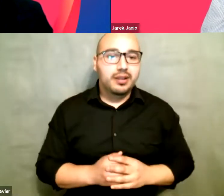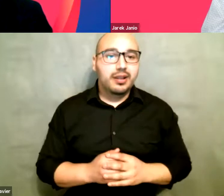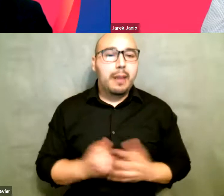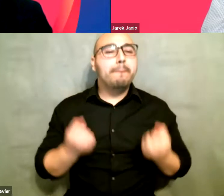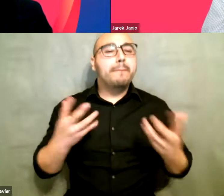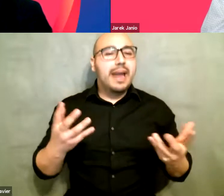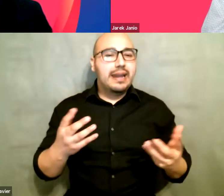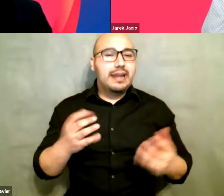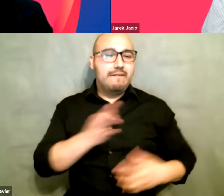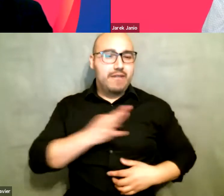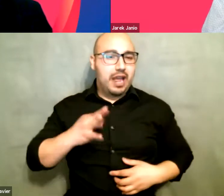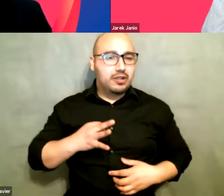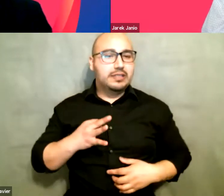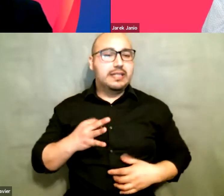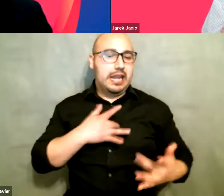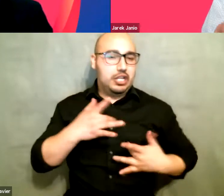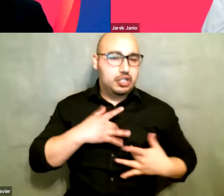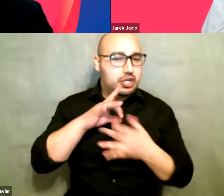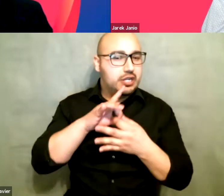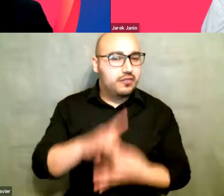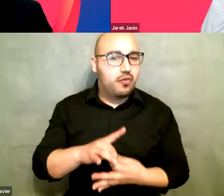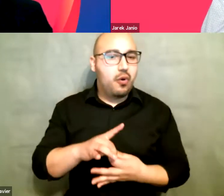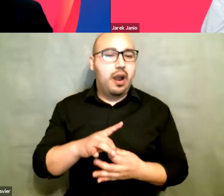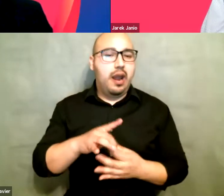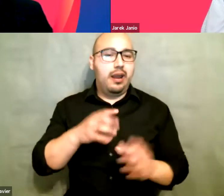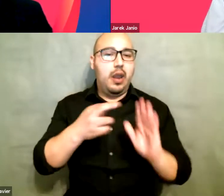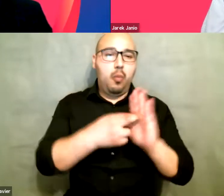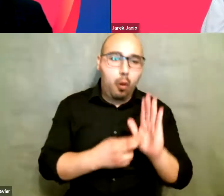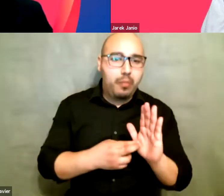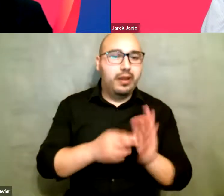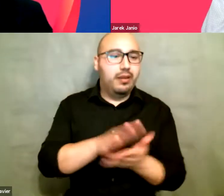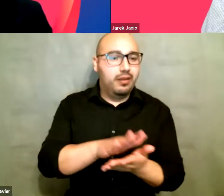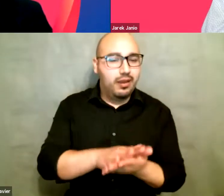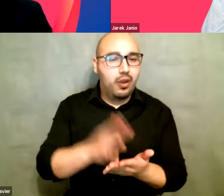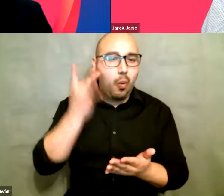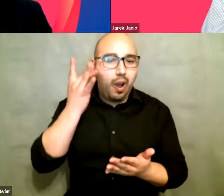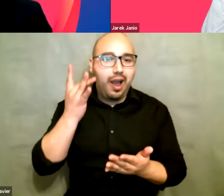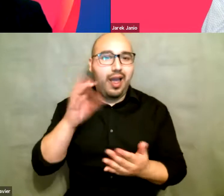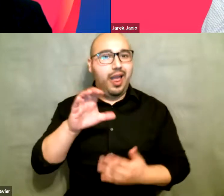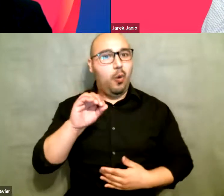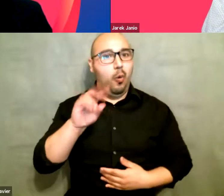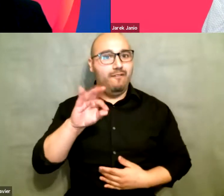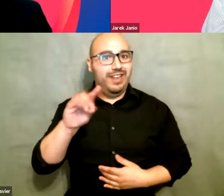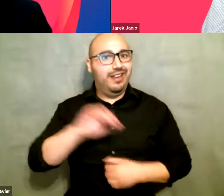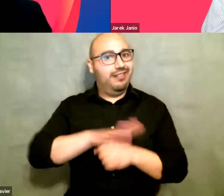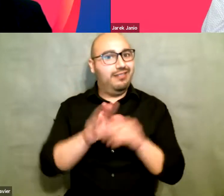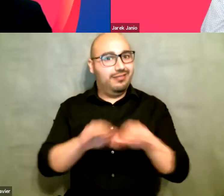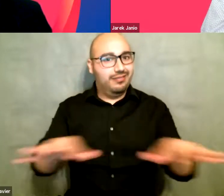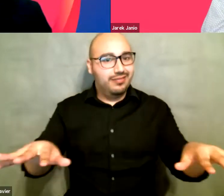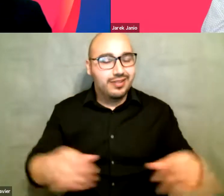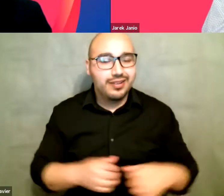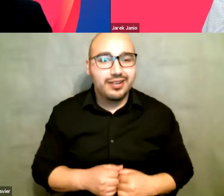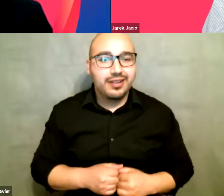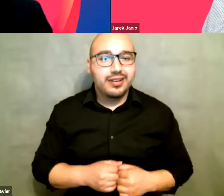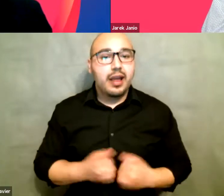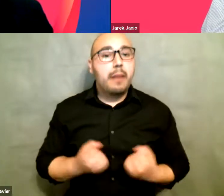enrollment because of COVID and the current situation that we have. In many households, it's true that all hands are on